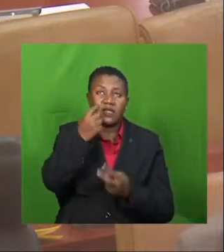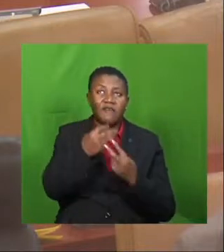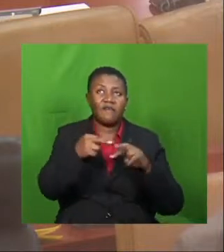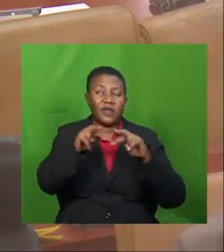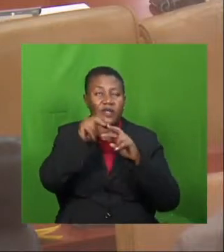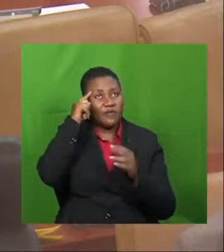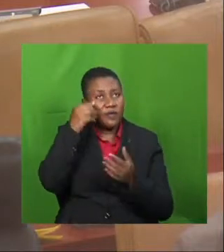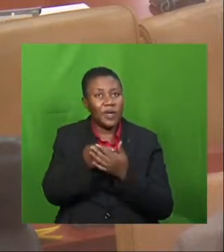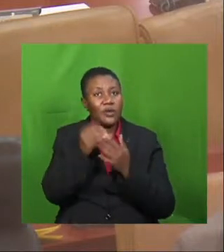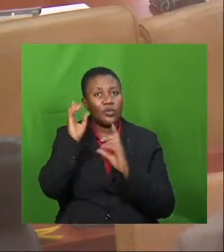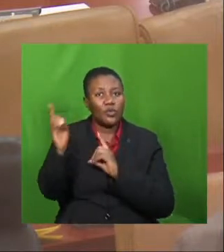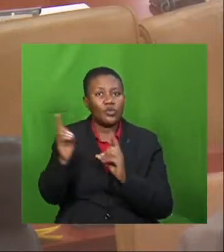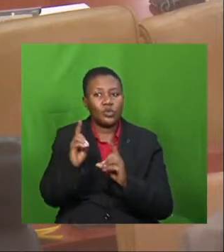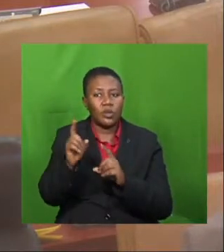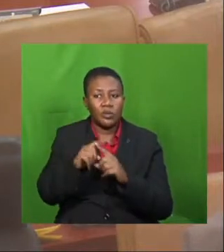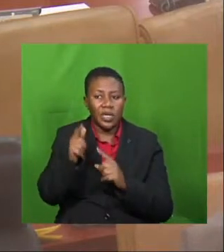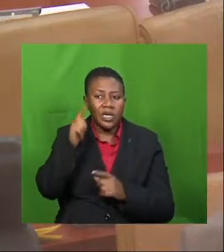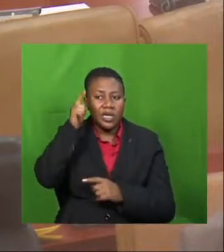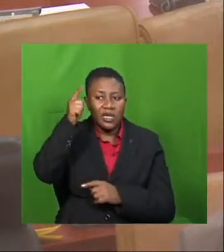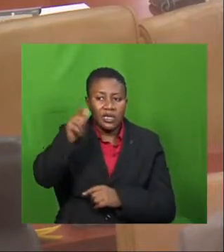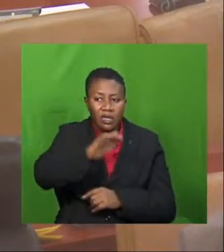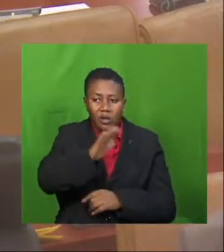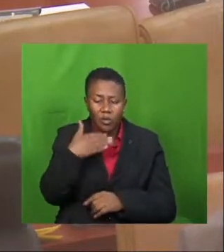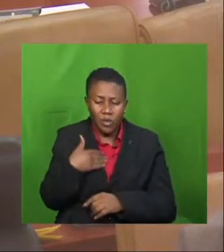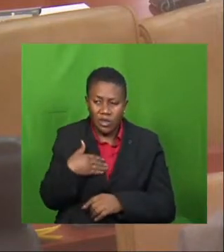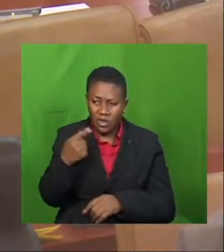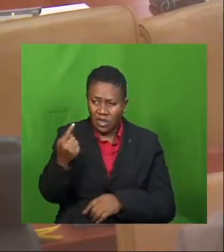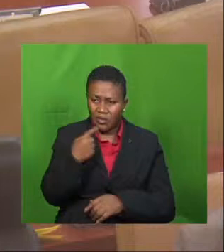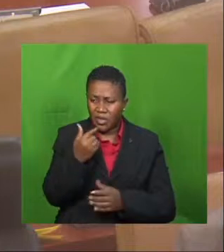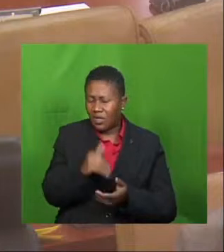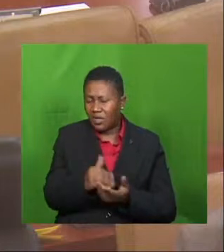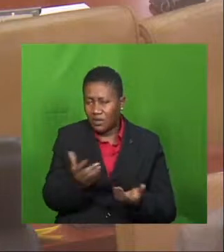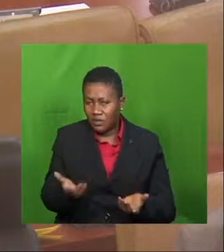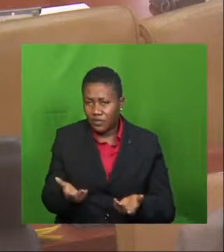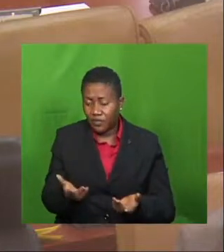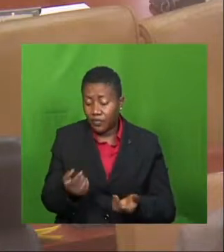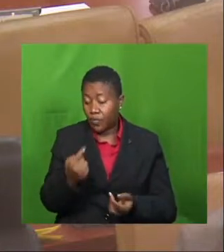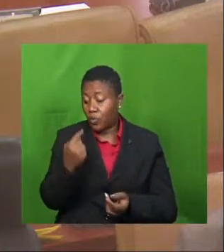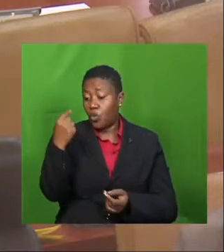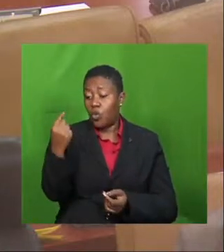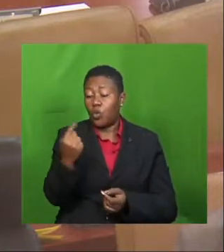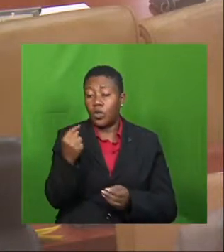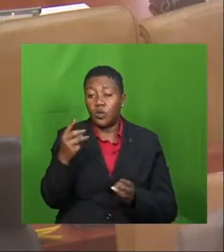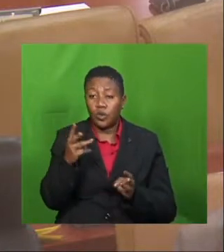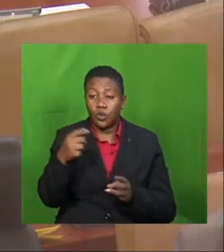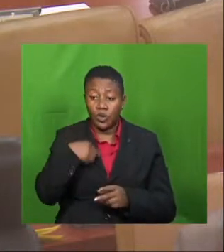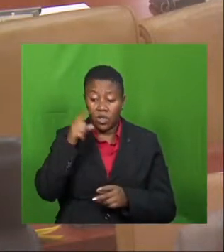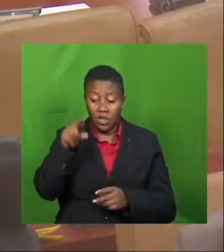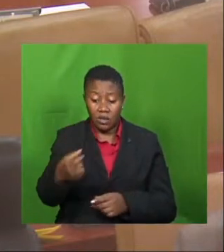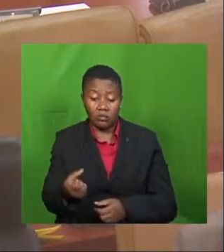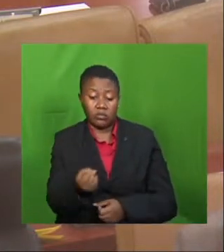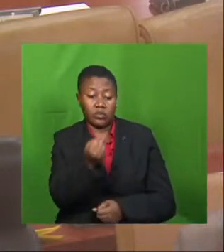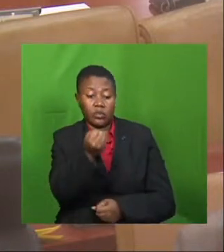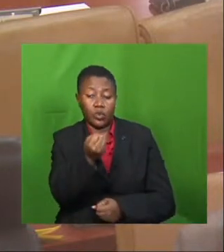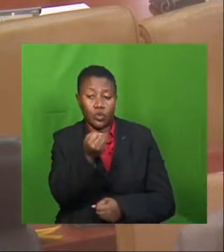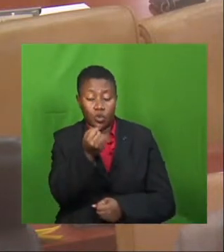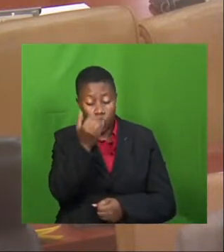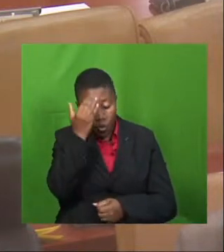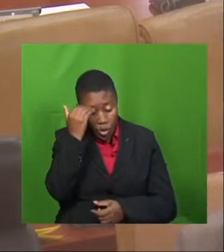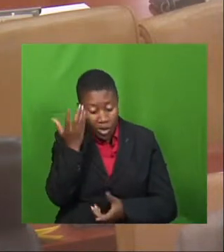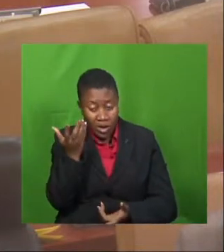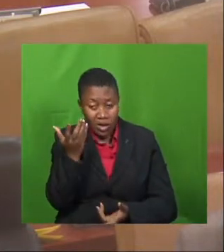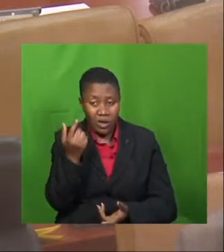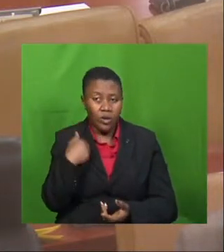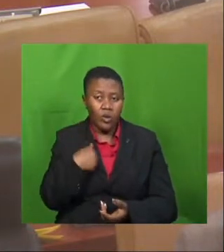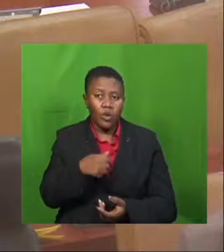us, but nobody comes back to us. The only way we can hold them to accountability is for us to